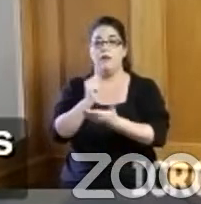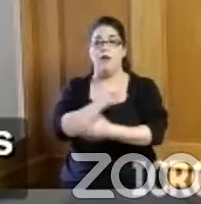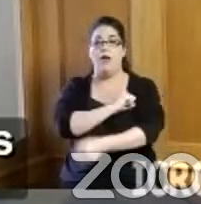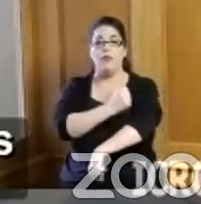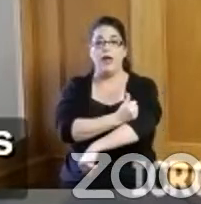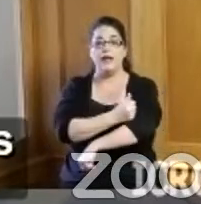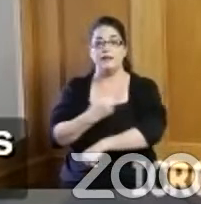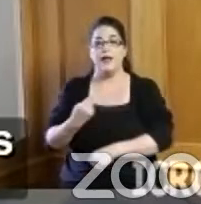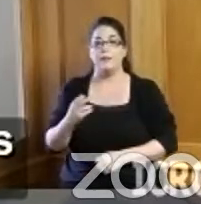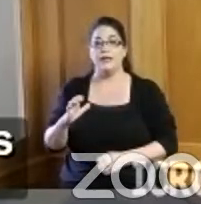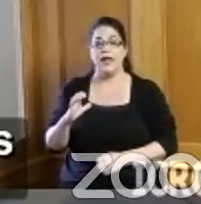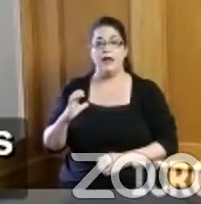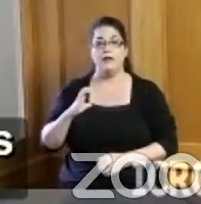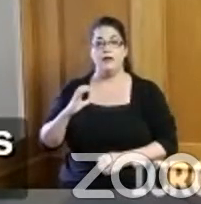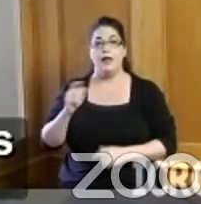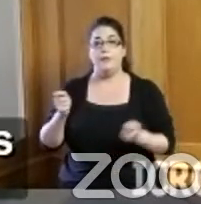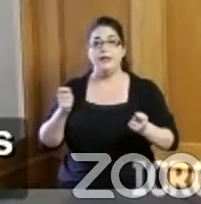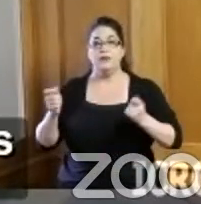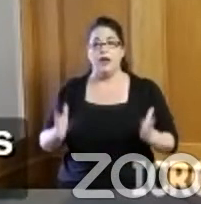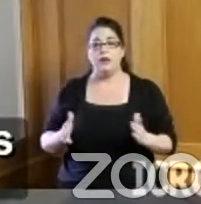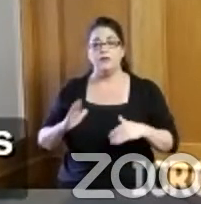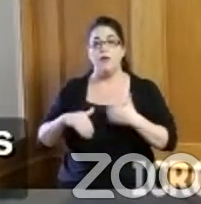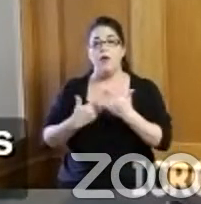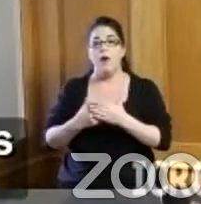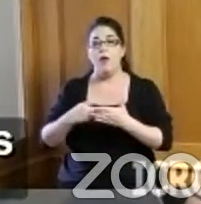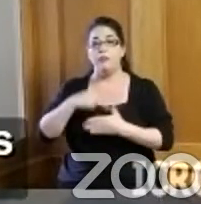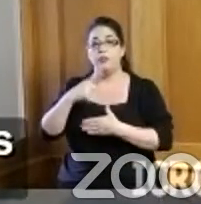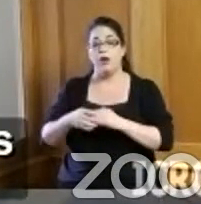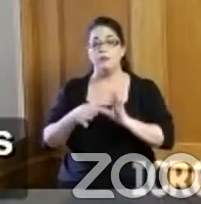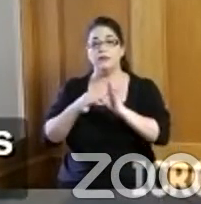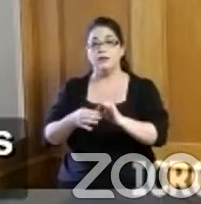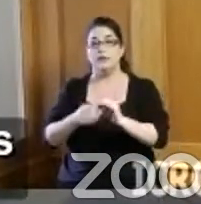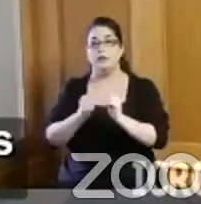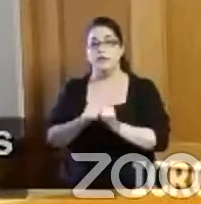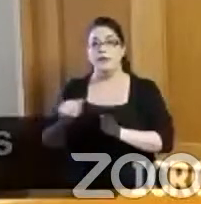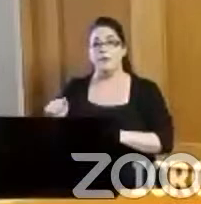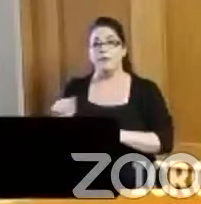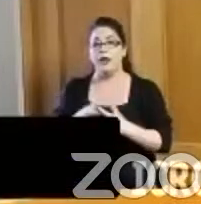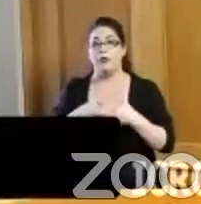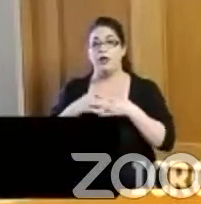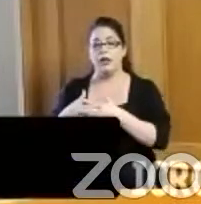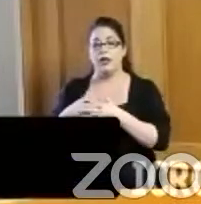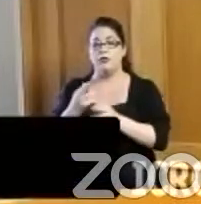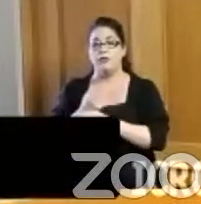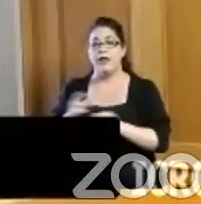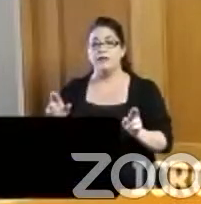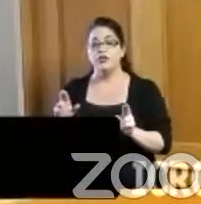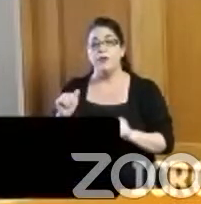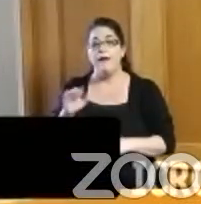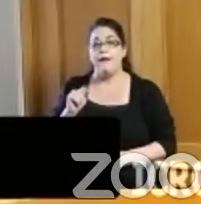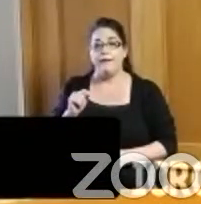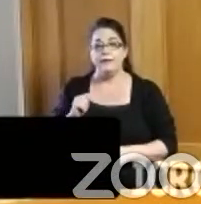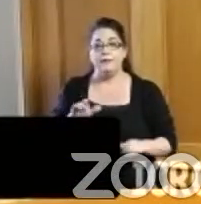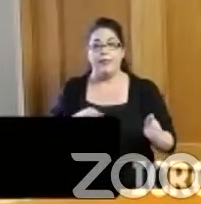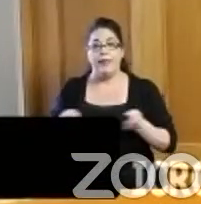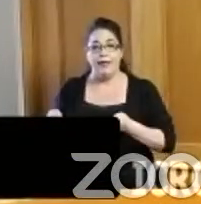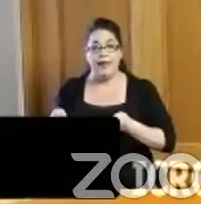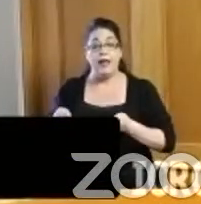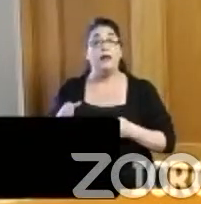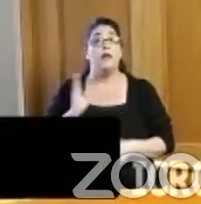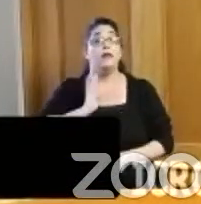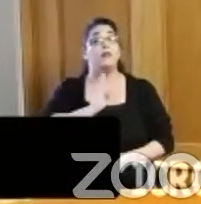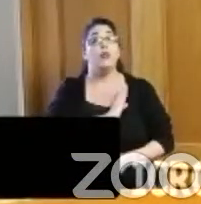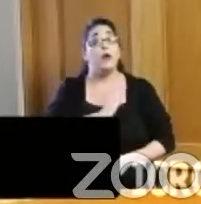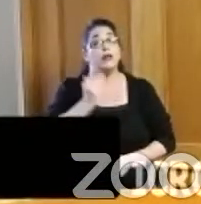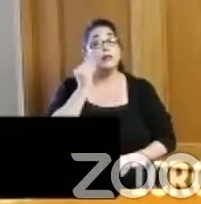County Administrator to Take All Necessary Steps to Implement Programs Consistent with the Hamilton County's American Rescue Act Plan. As the board is aware,